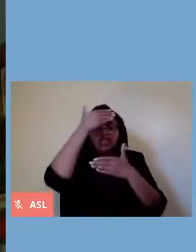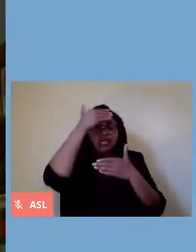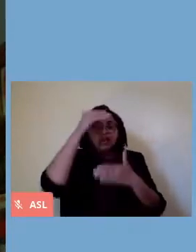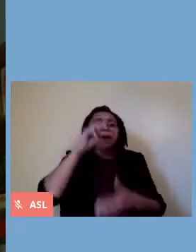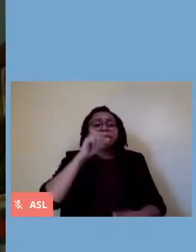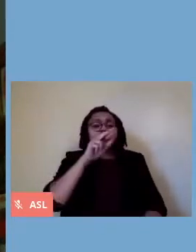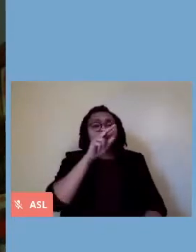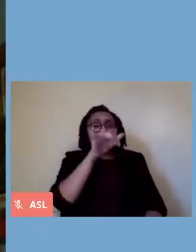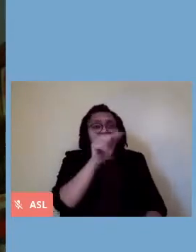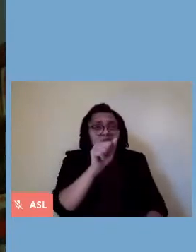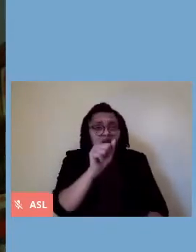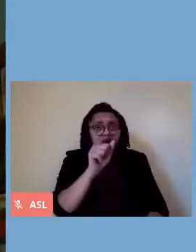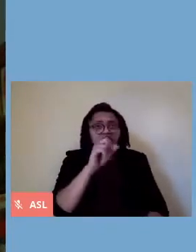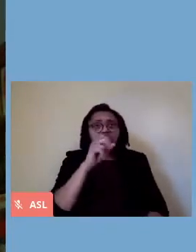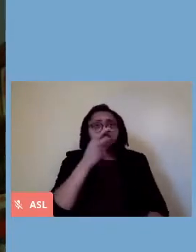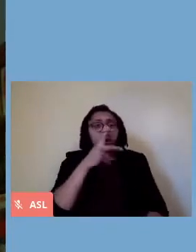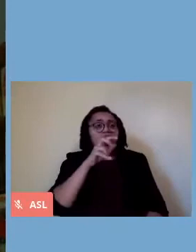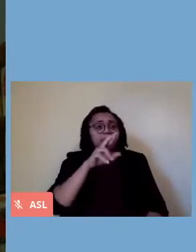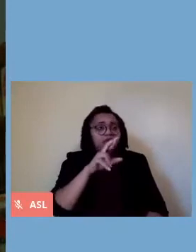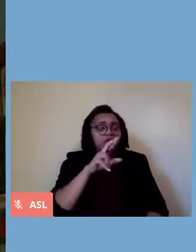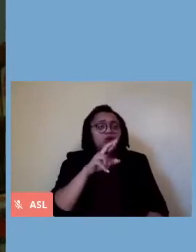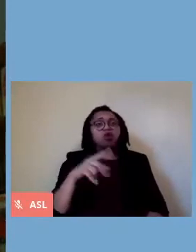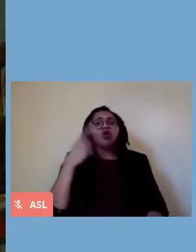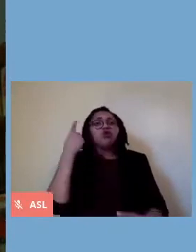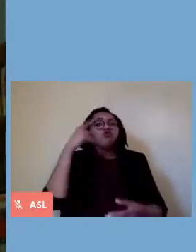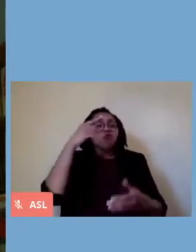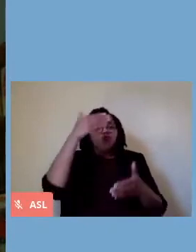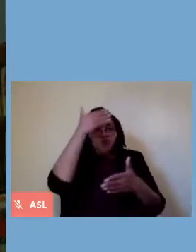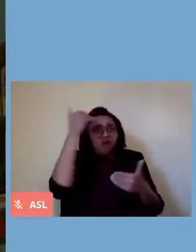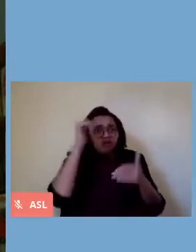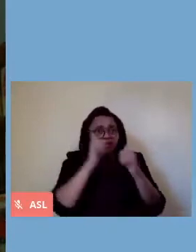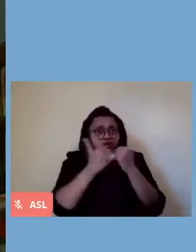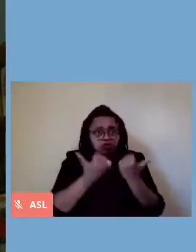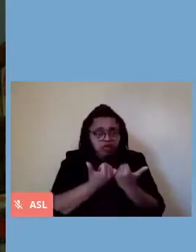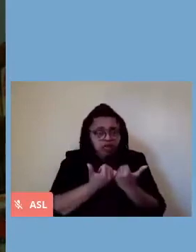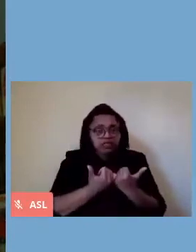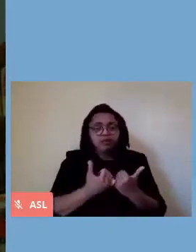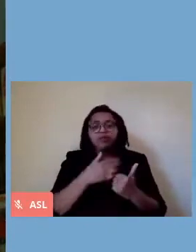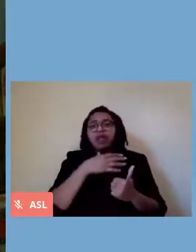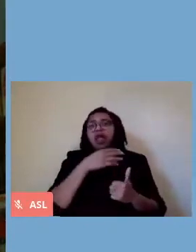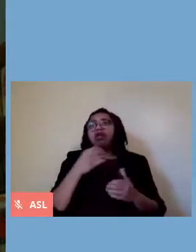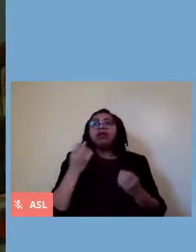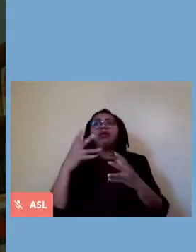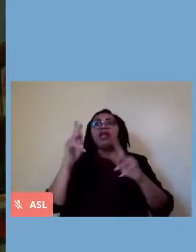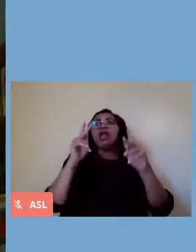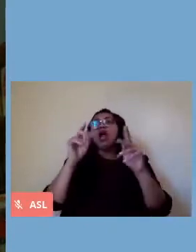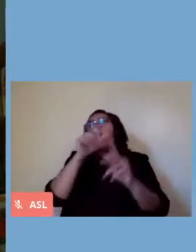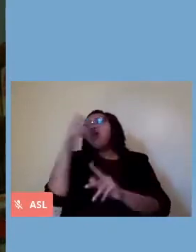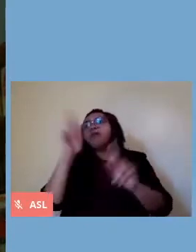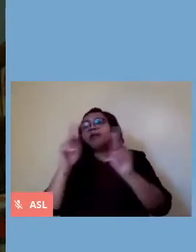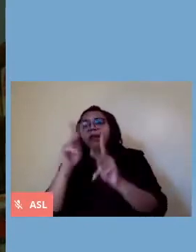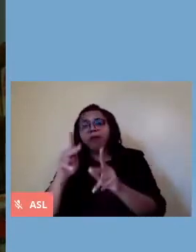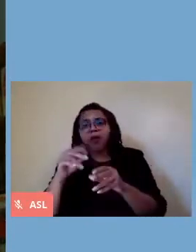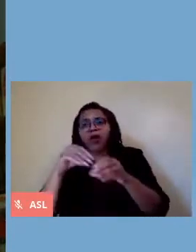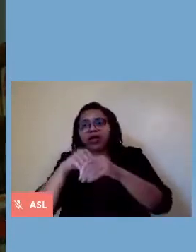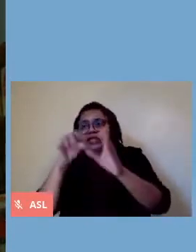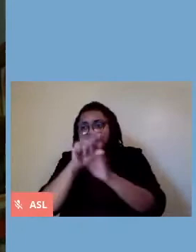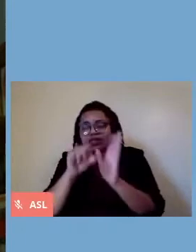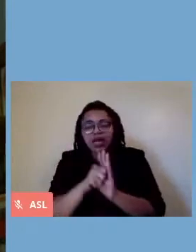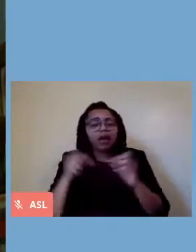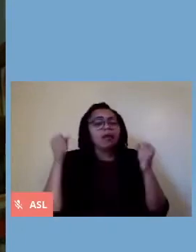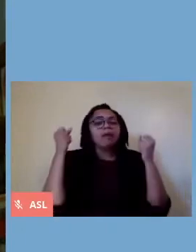community roundtable in Fresno, among others across the state, to, of course, dozens and dozens of meetings